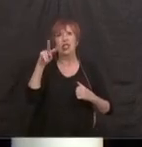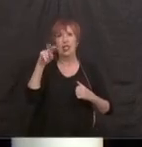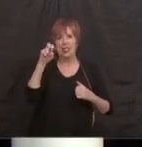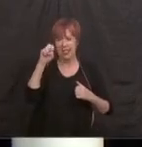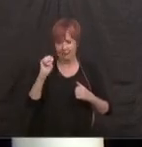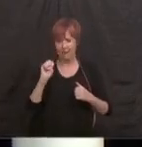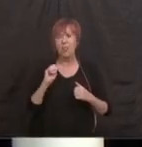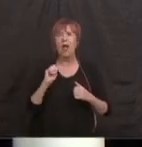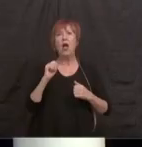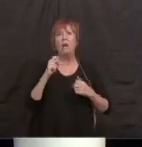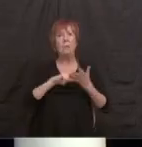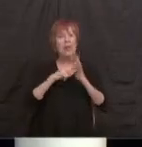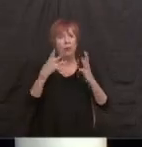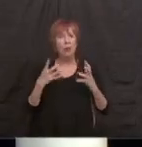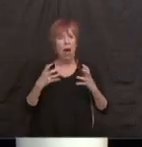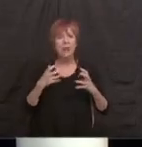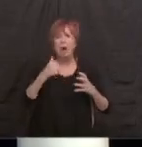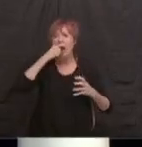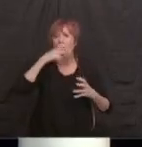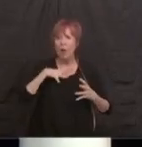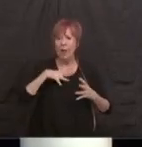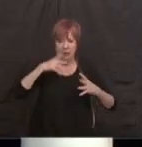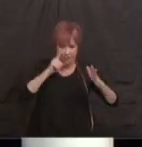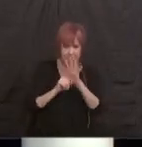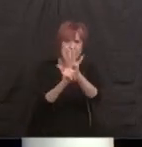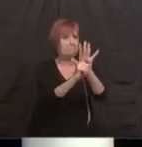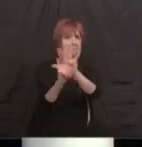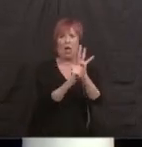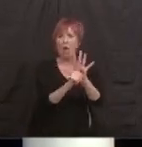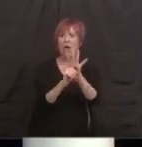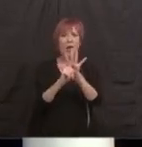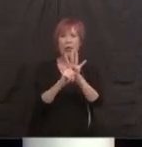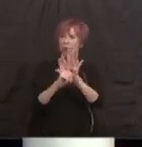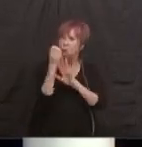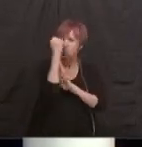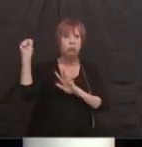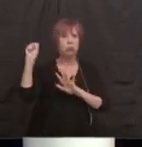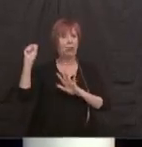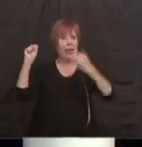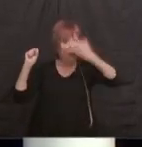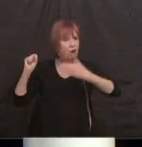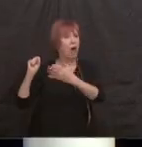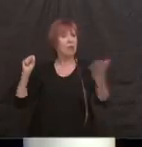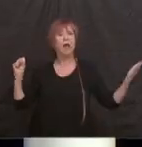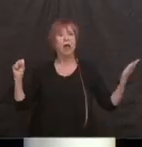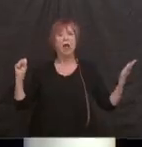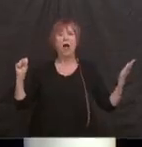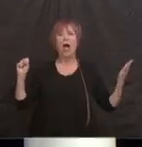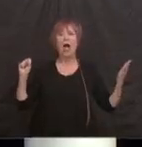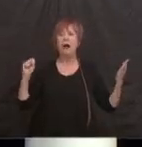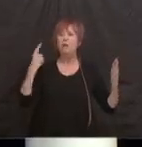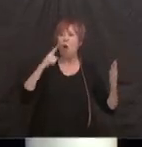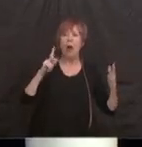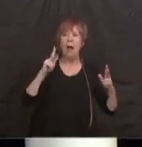women on the streets, from us taking the streets in protest to actually being